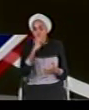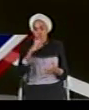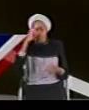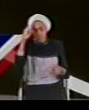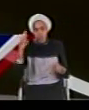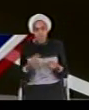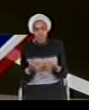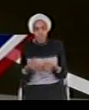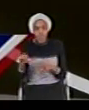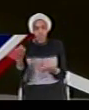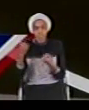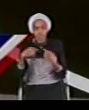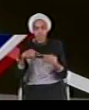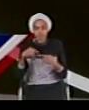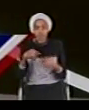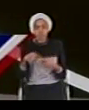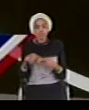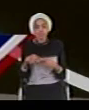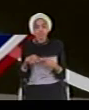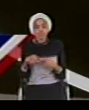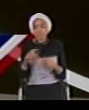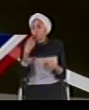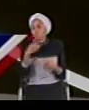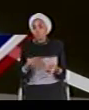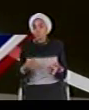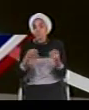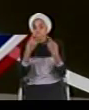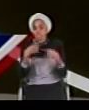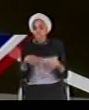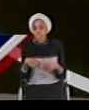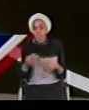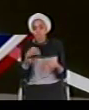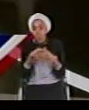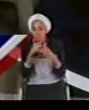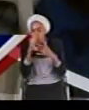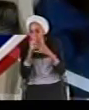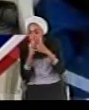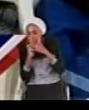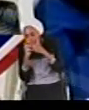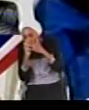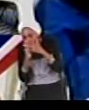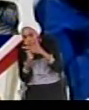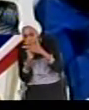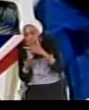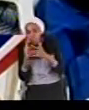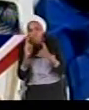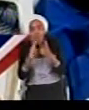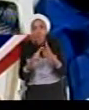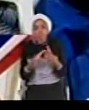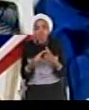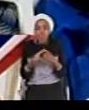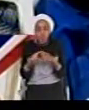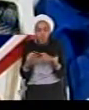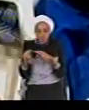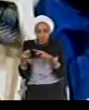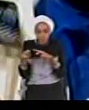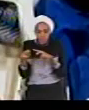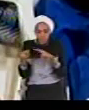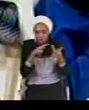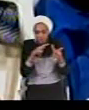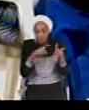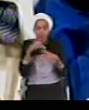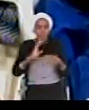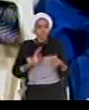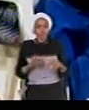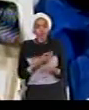brought in, who came in privately, privily, to spy out our liberty, which